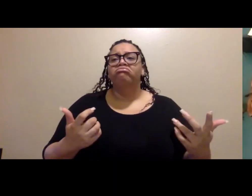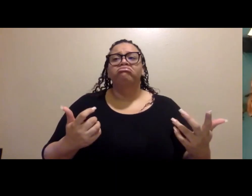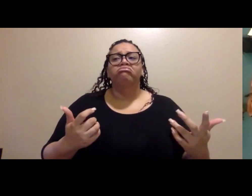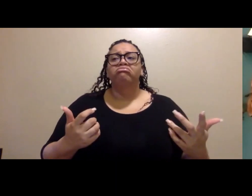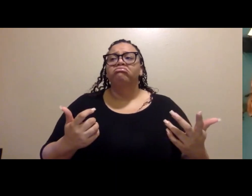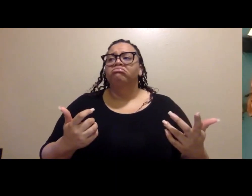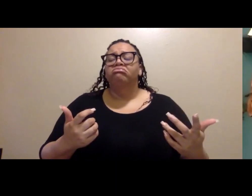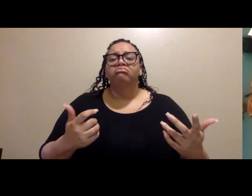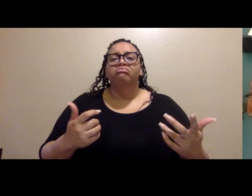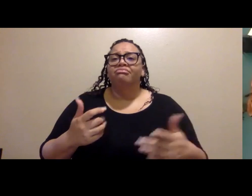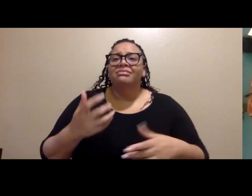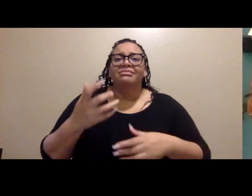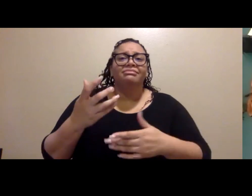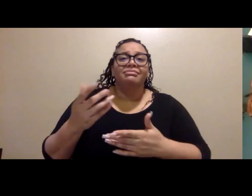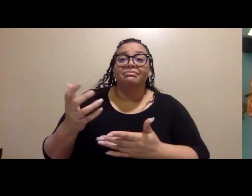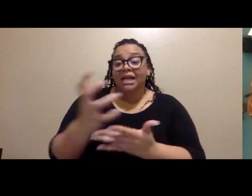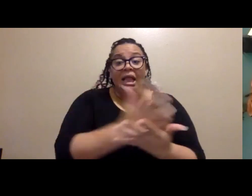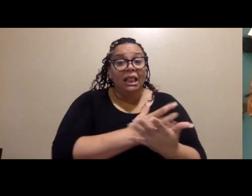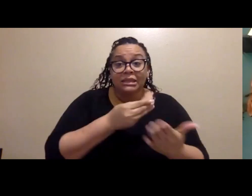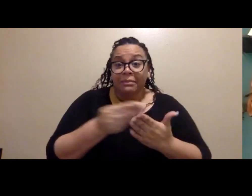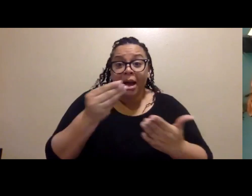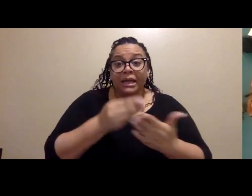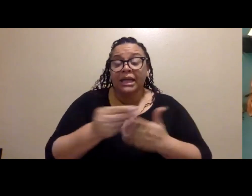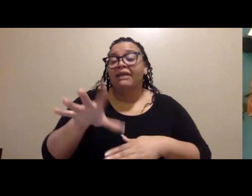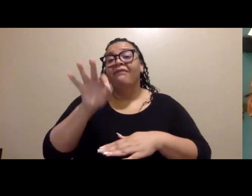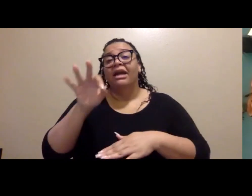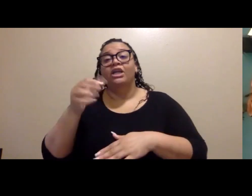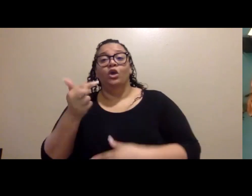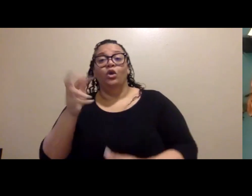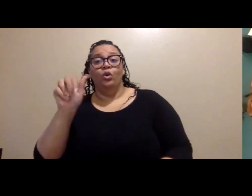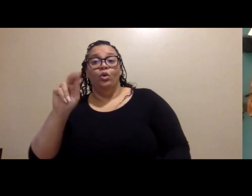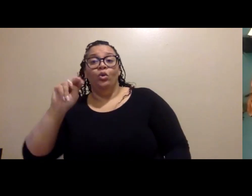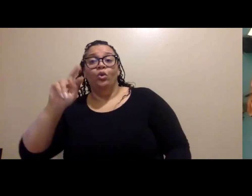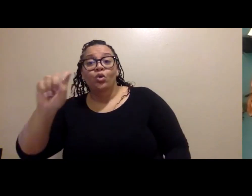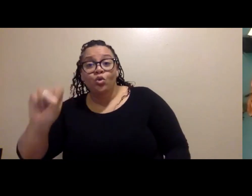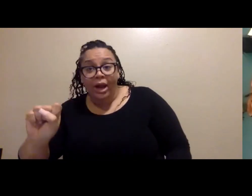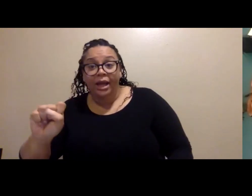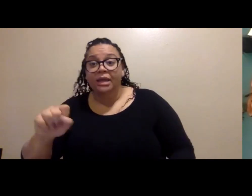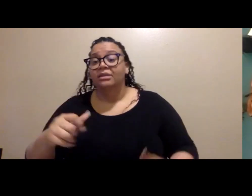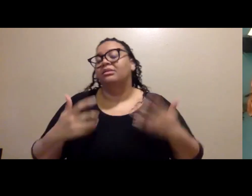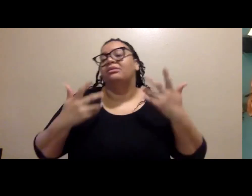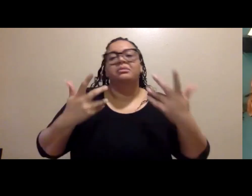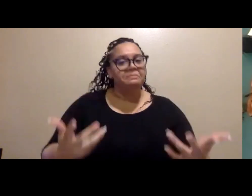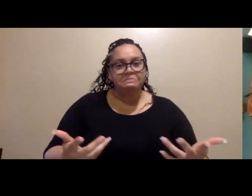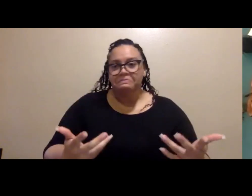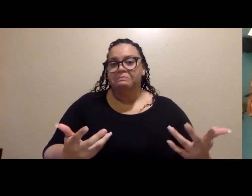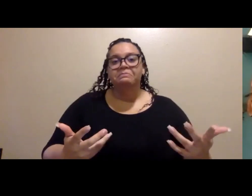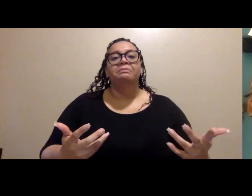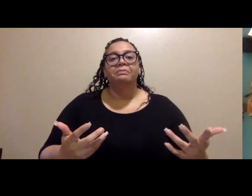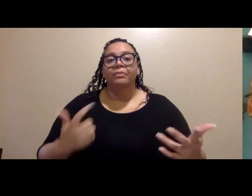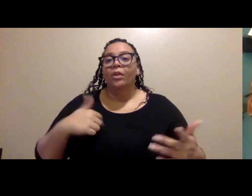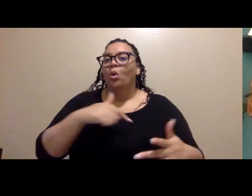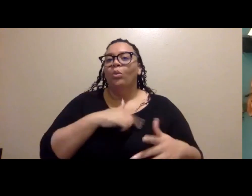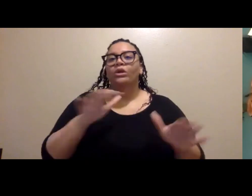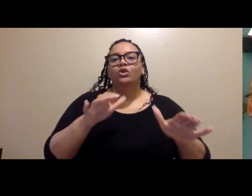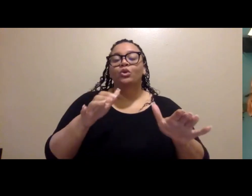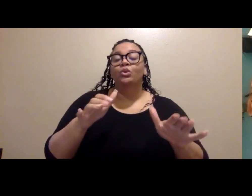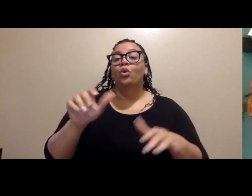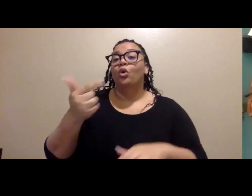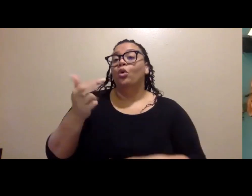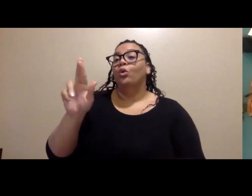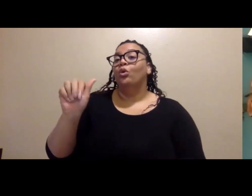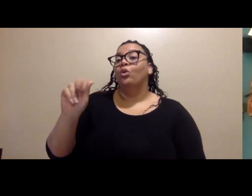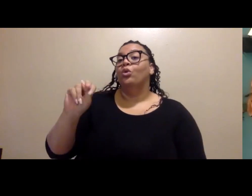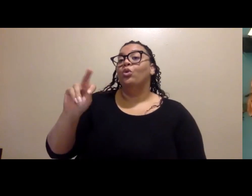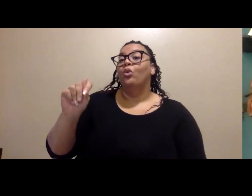fundraising. We do we apply for grants, and then we actually do grant making. And part